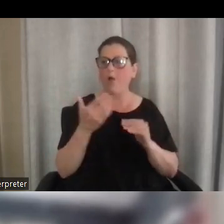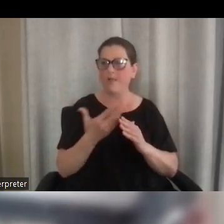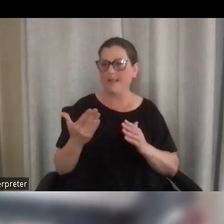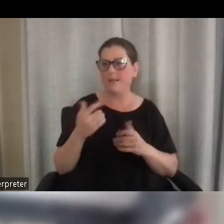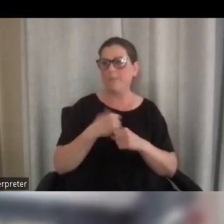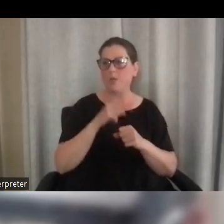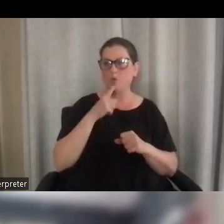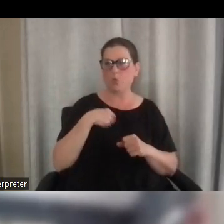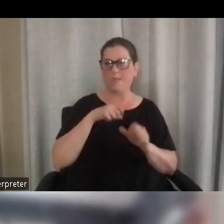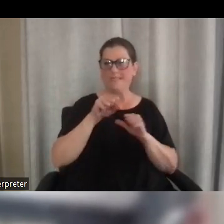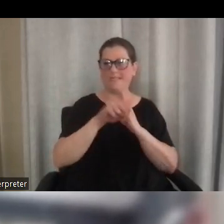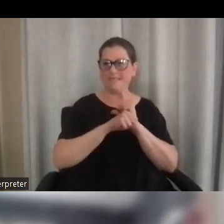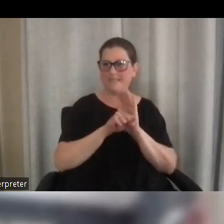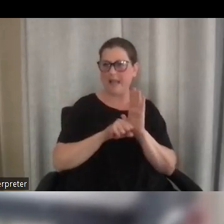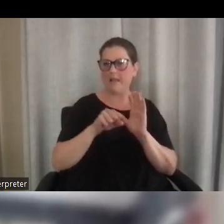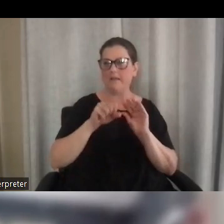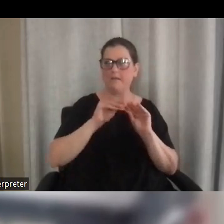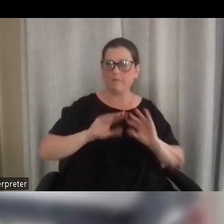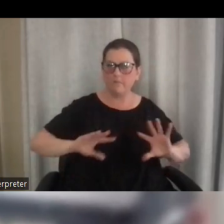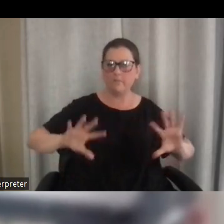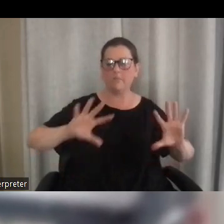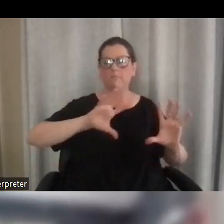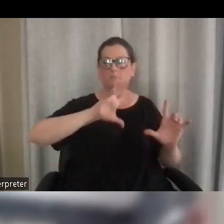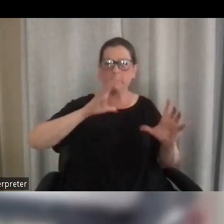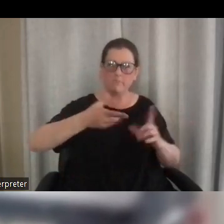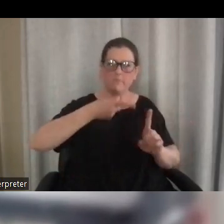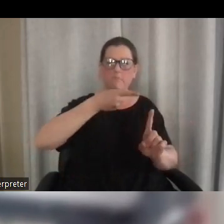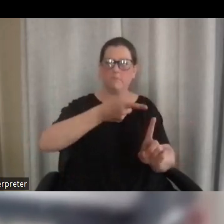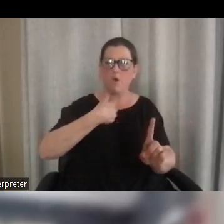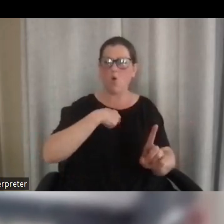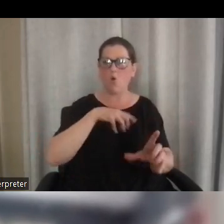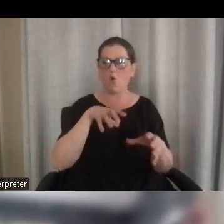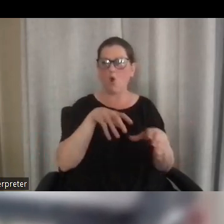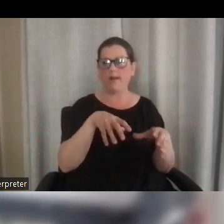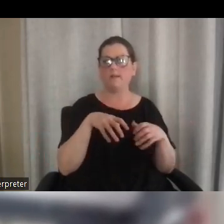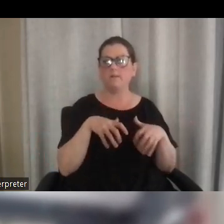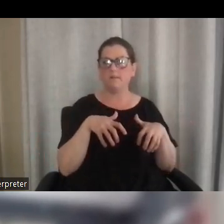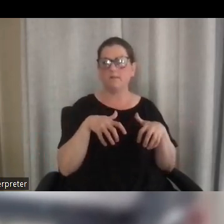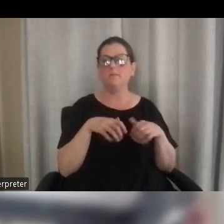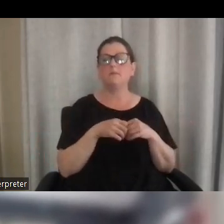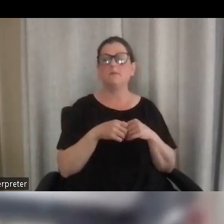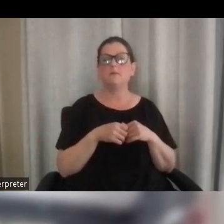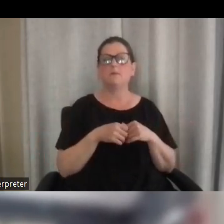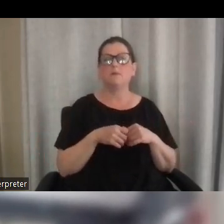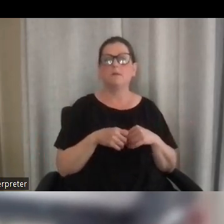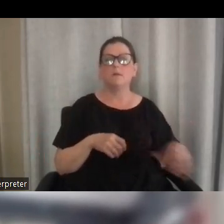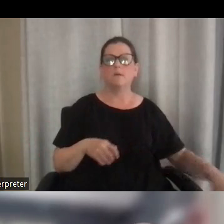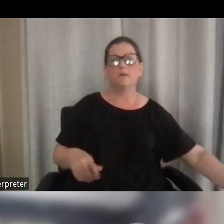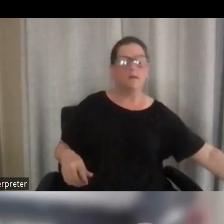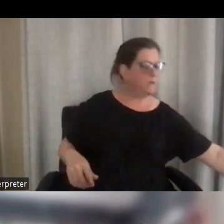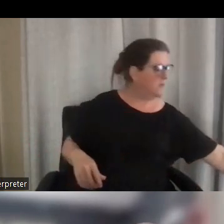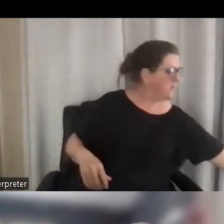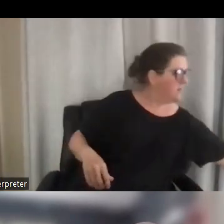really having a statewide campaign that was tailored to our primary participants. So this enabled us to have a campaign that